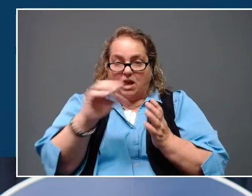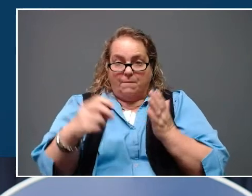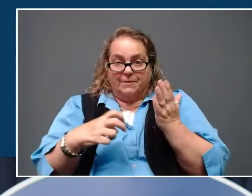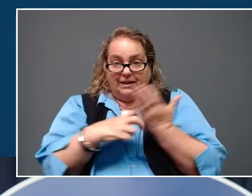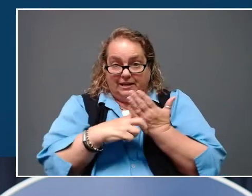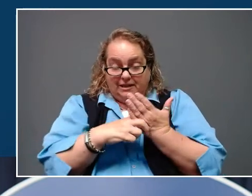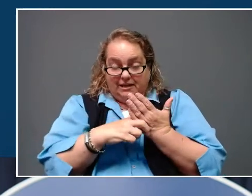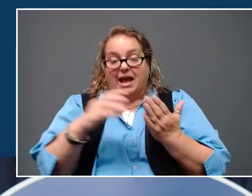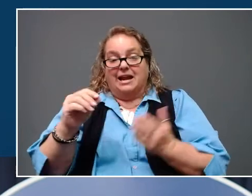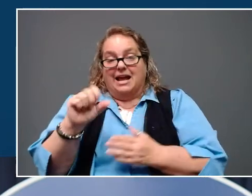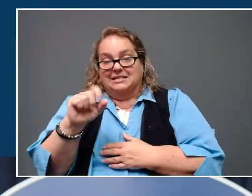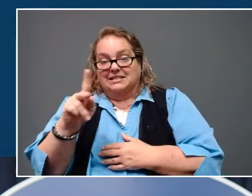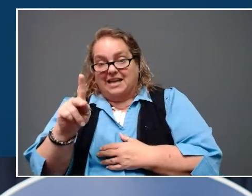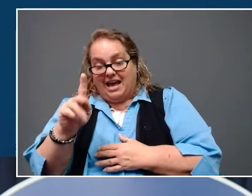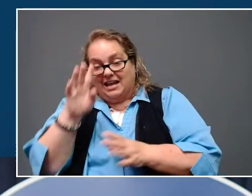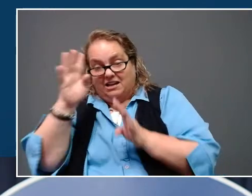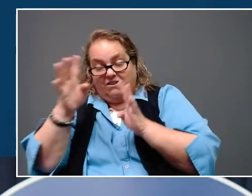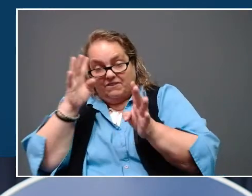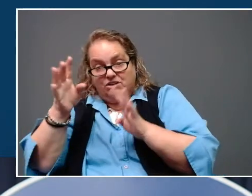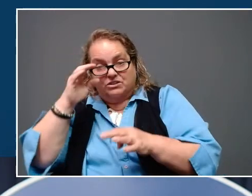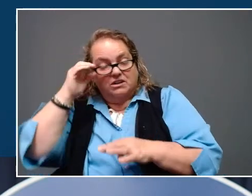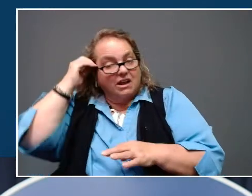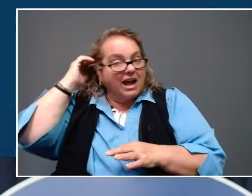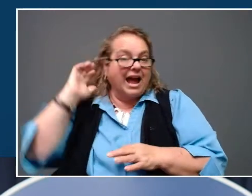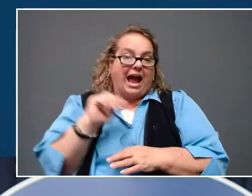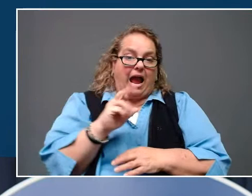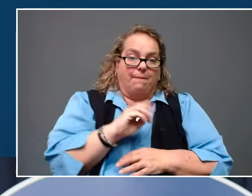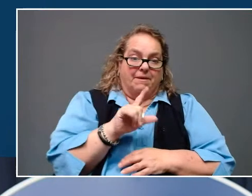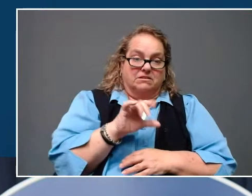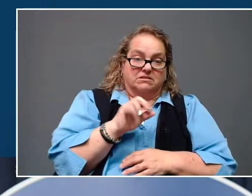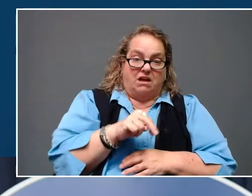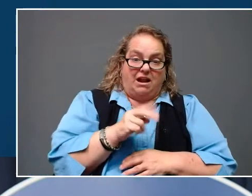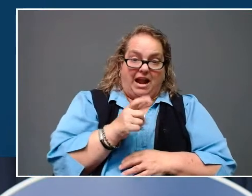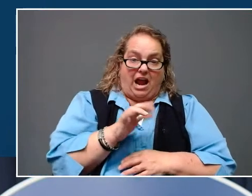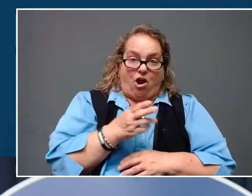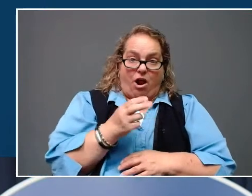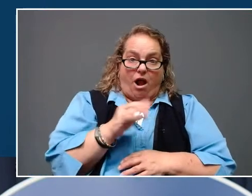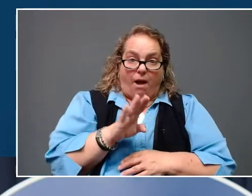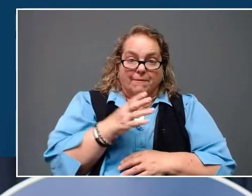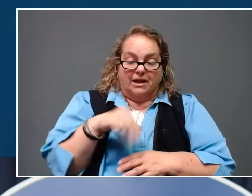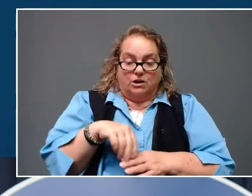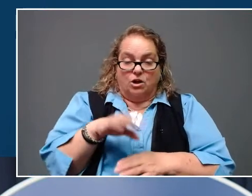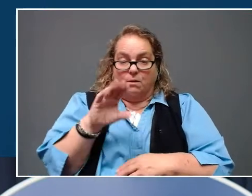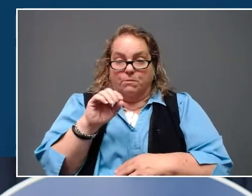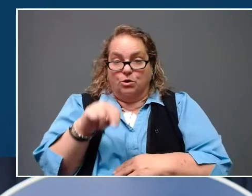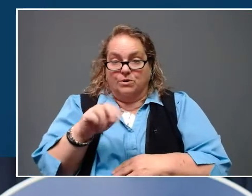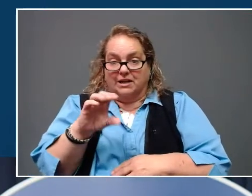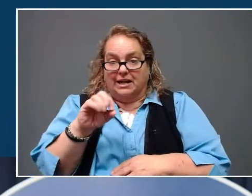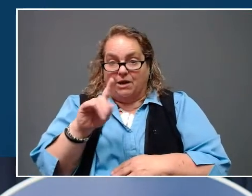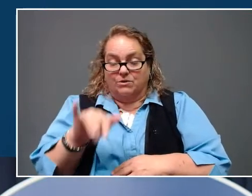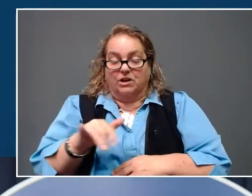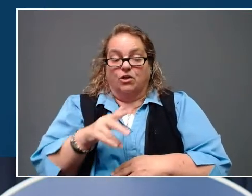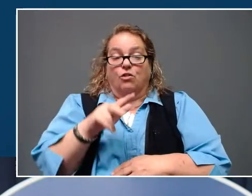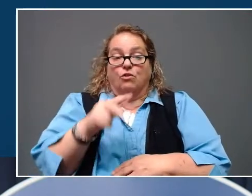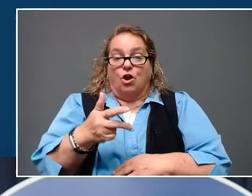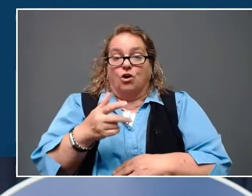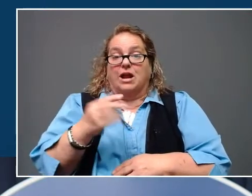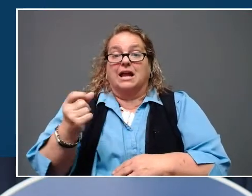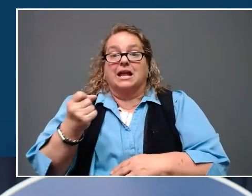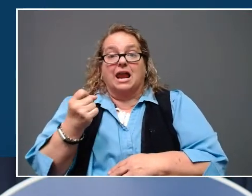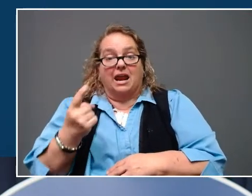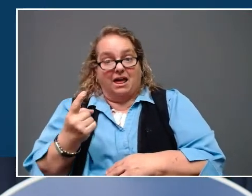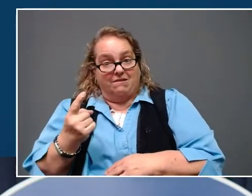Hardin County and Amazon Air Hub in Boone County. They ranked 3rd and 11th, respectively. I'm sure we already